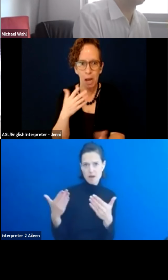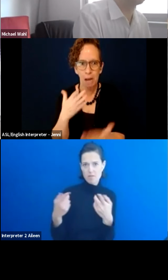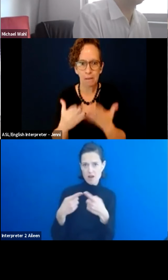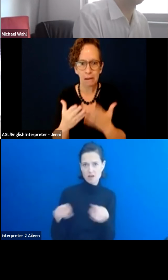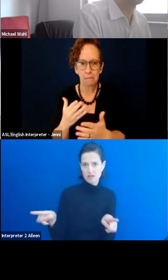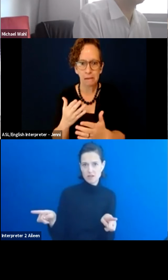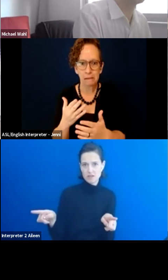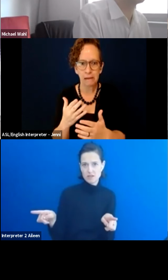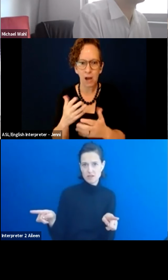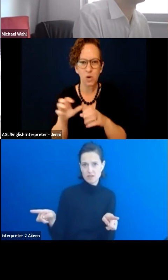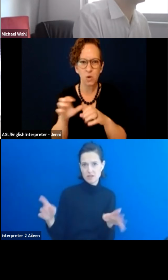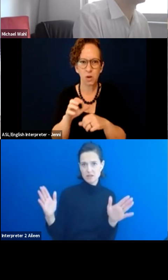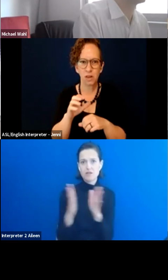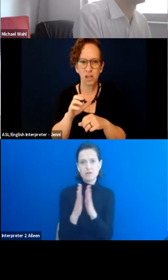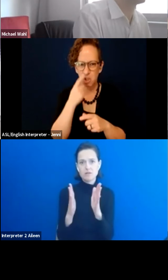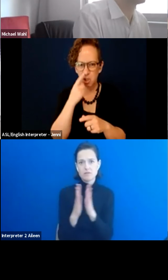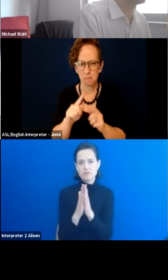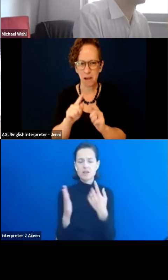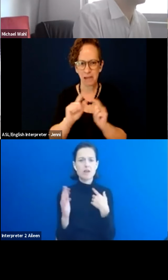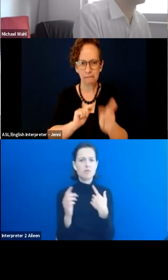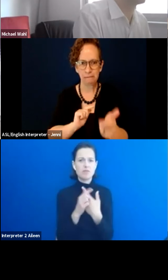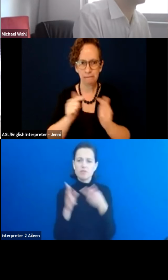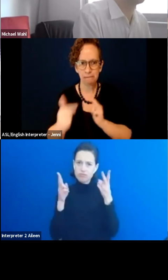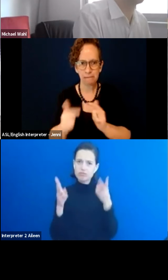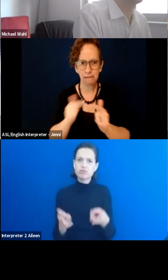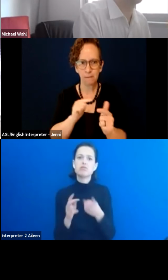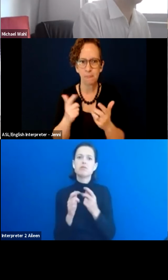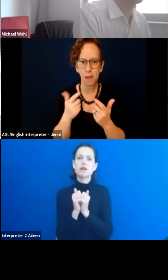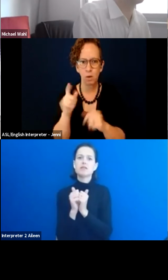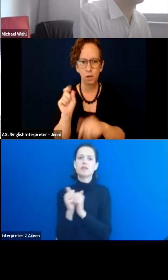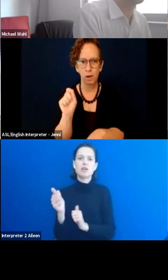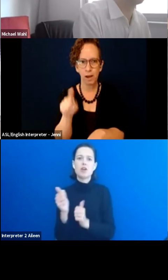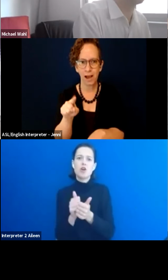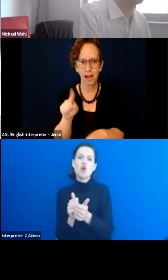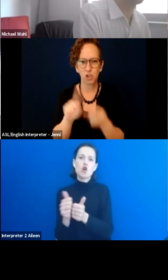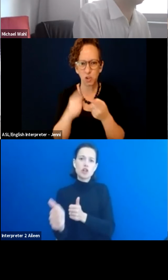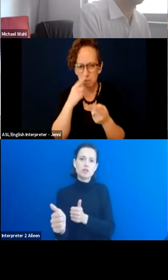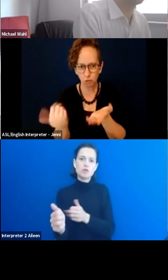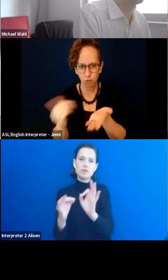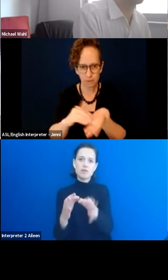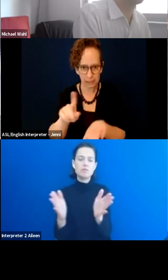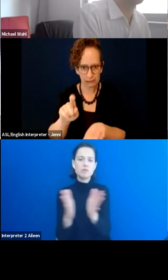old traditional way consecutive. But I would like to place the question, please, to repeat it.